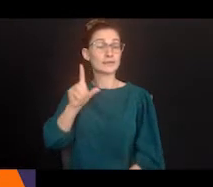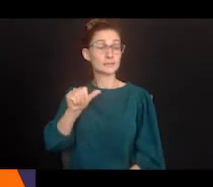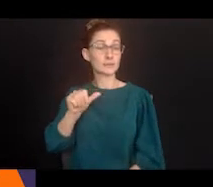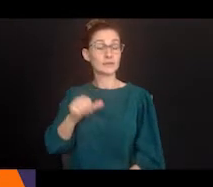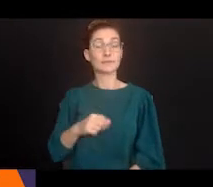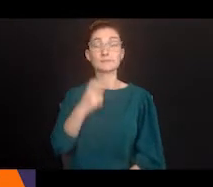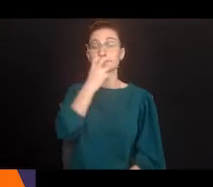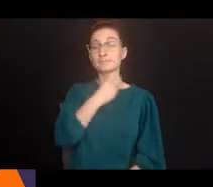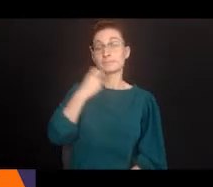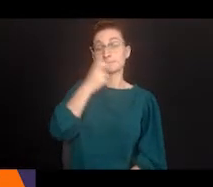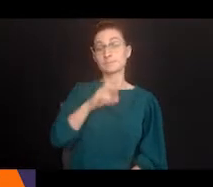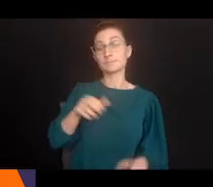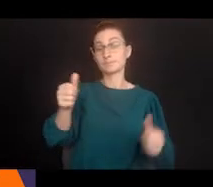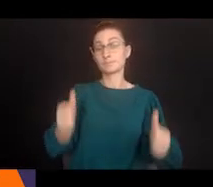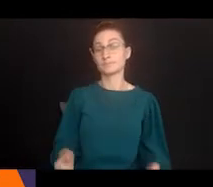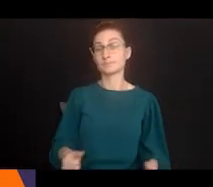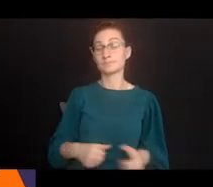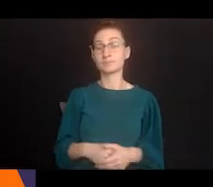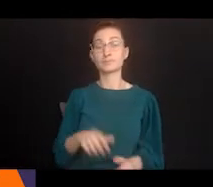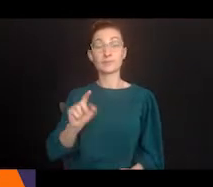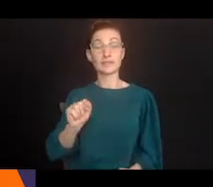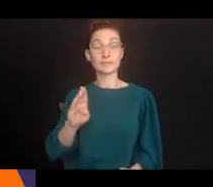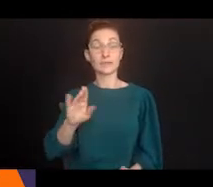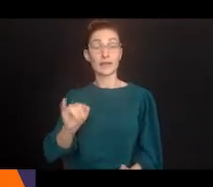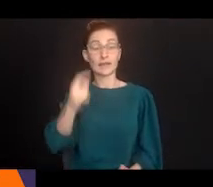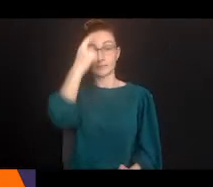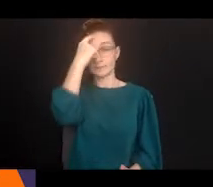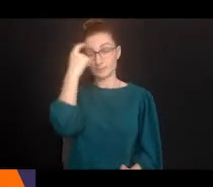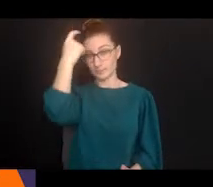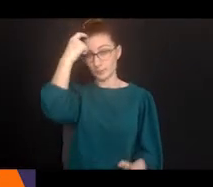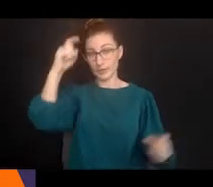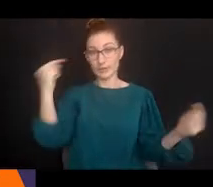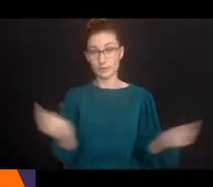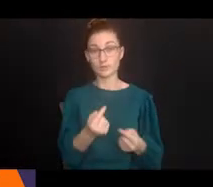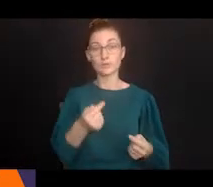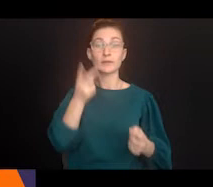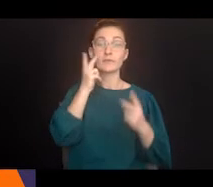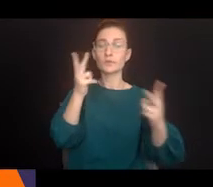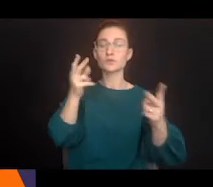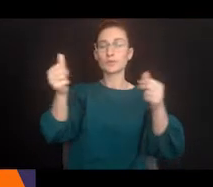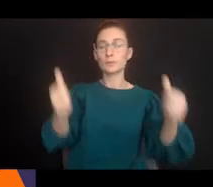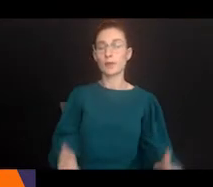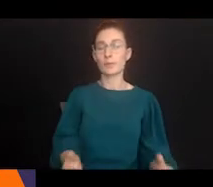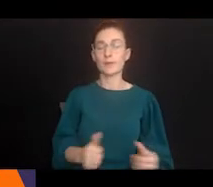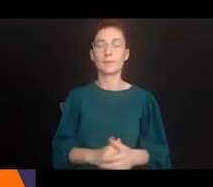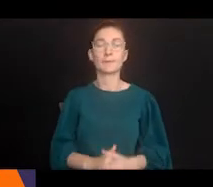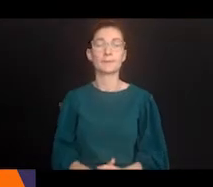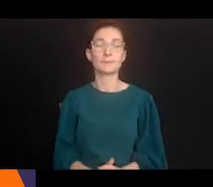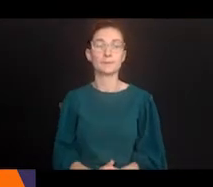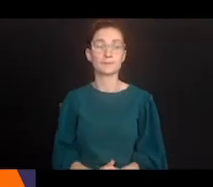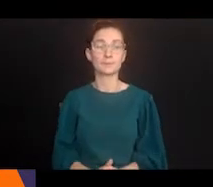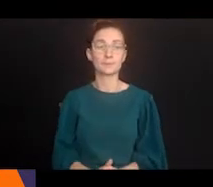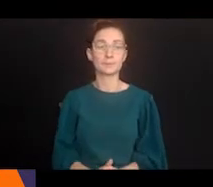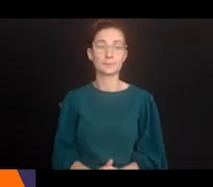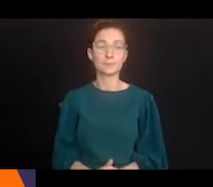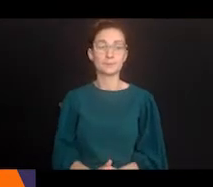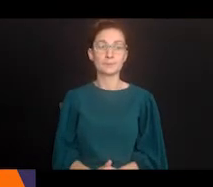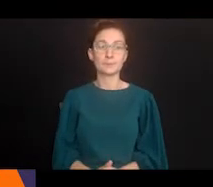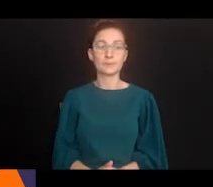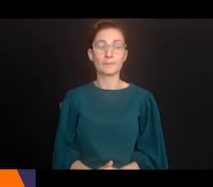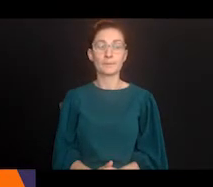learning disabilities, speech impairment, traumatic brain injury, or visual impairment.